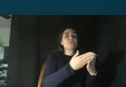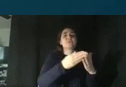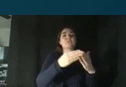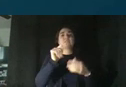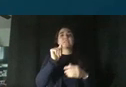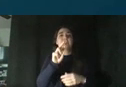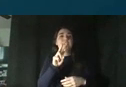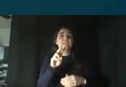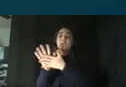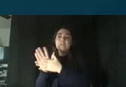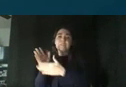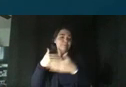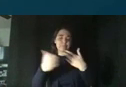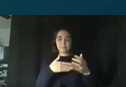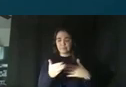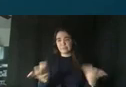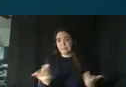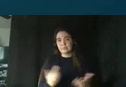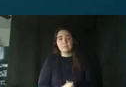unfortunately.